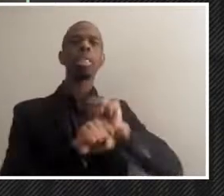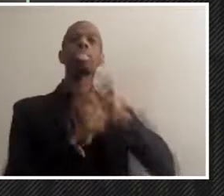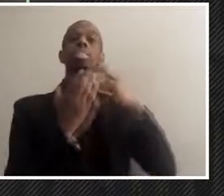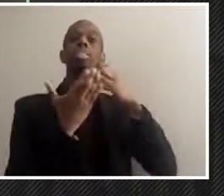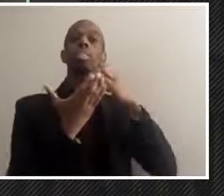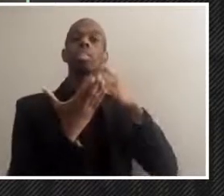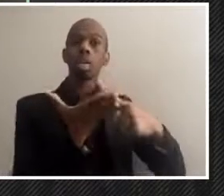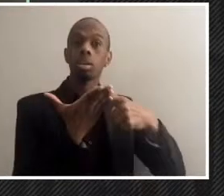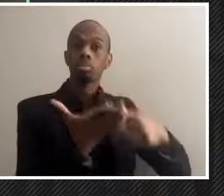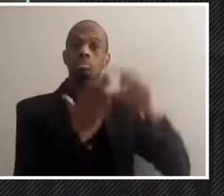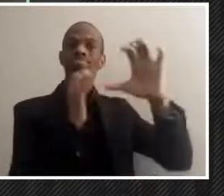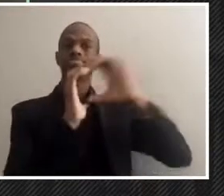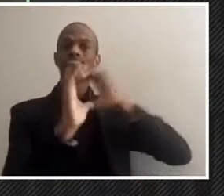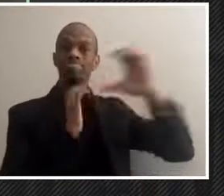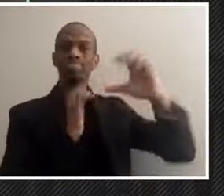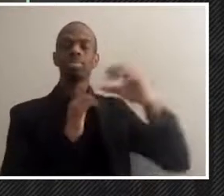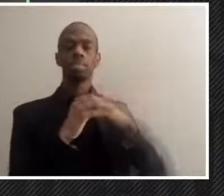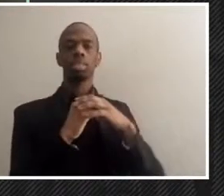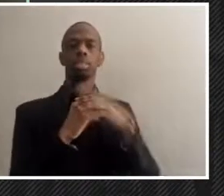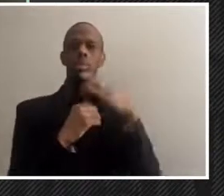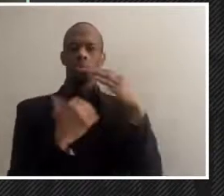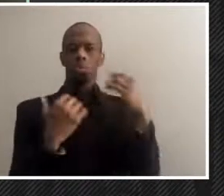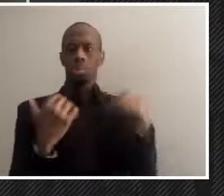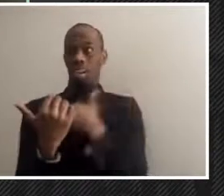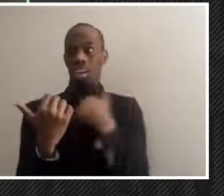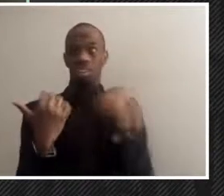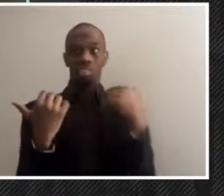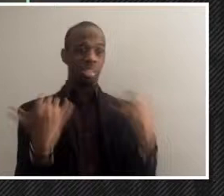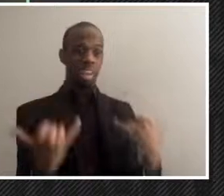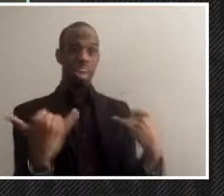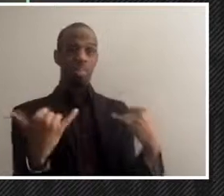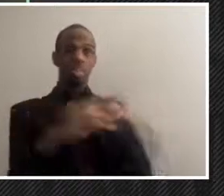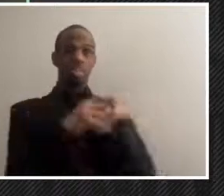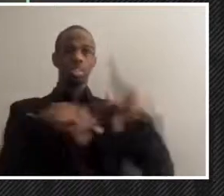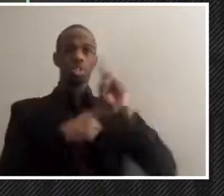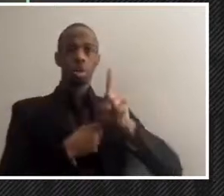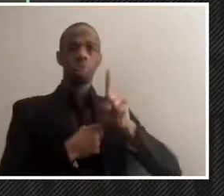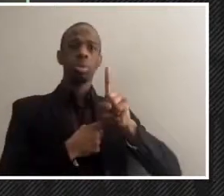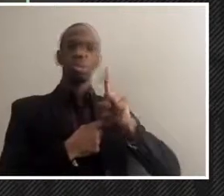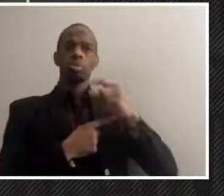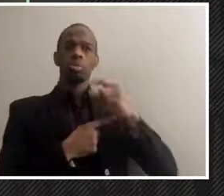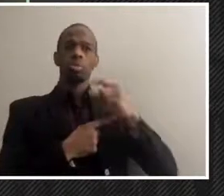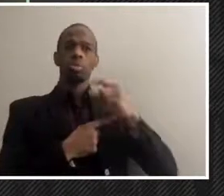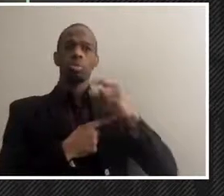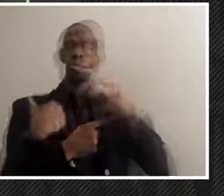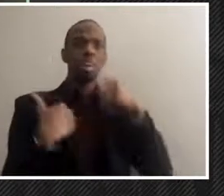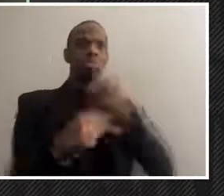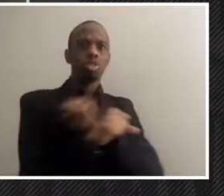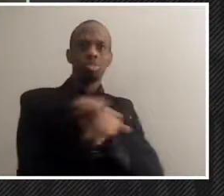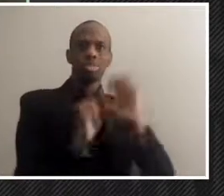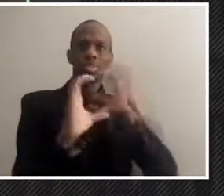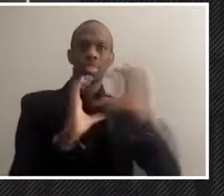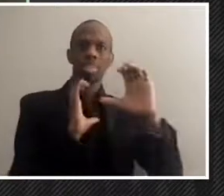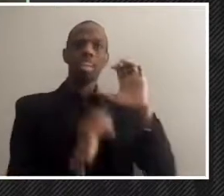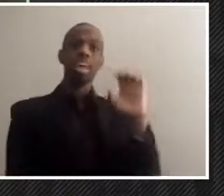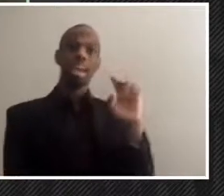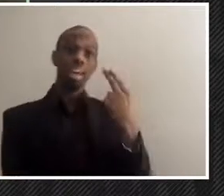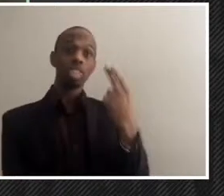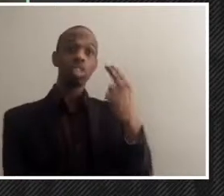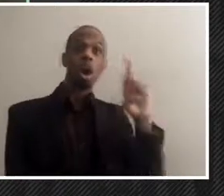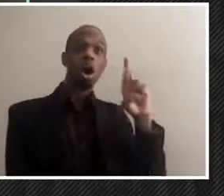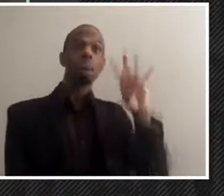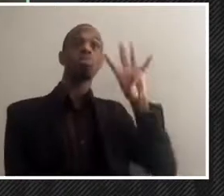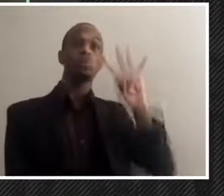conversation. HR 40 is not creating reparations, it's creating a study. We haven't even got to the point of the study,